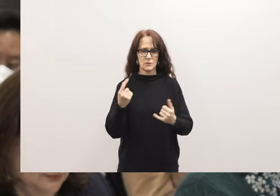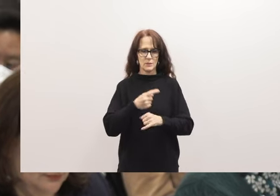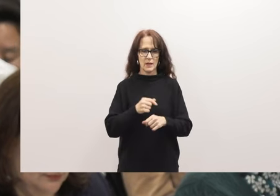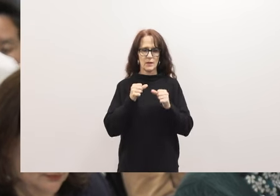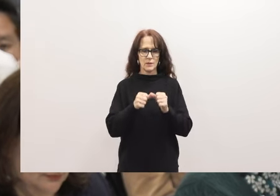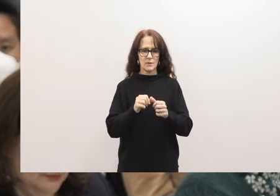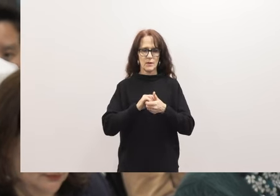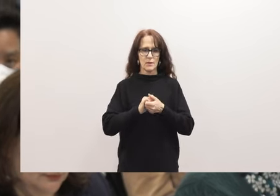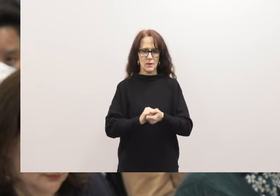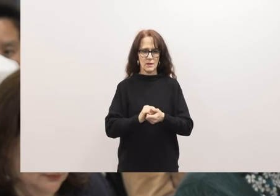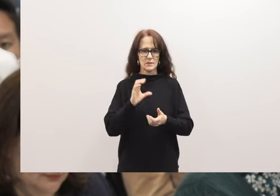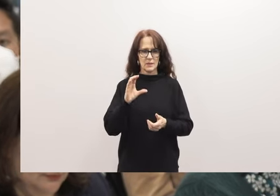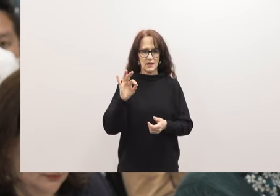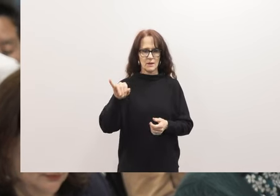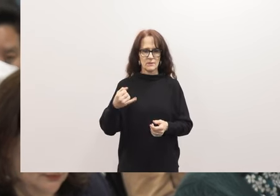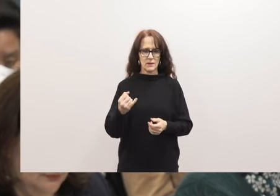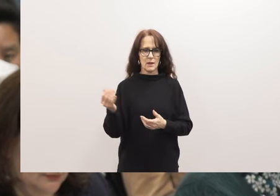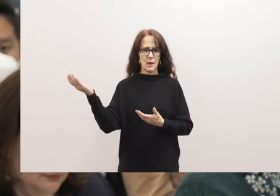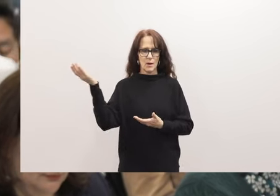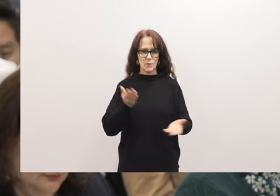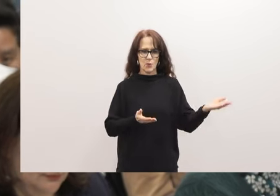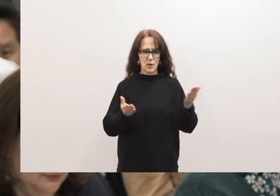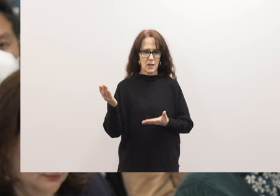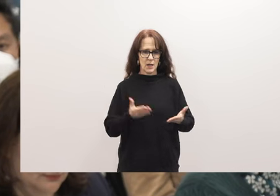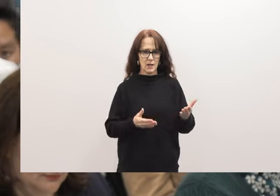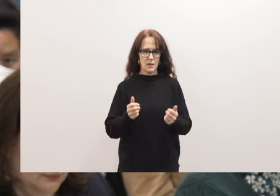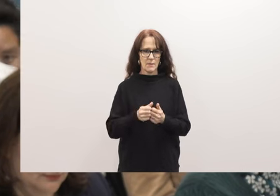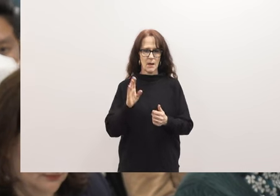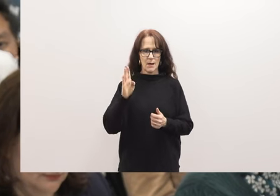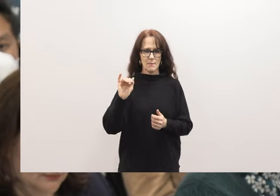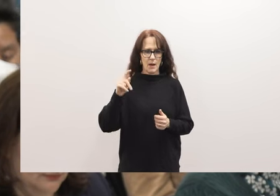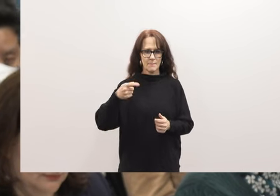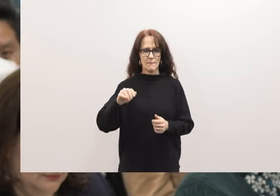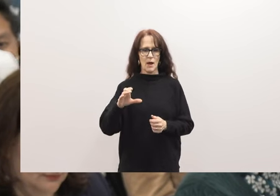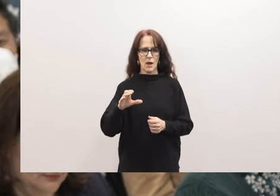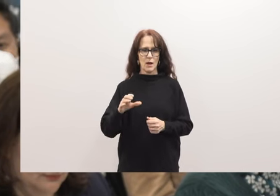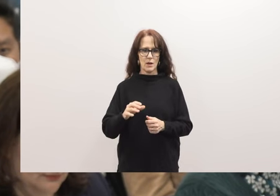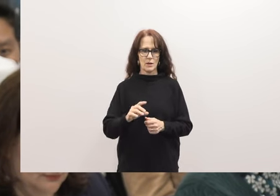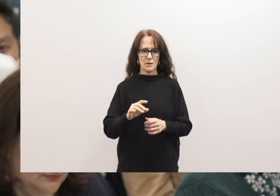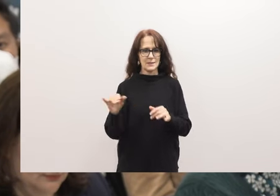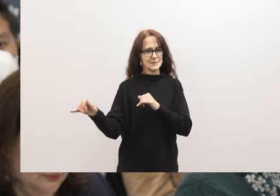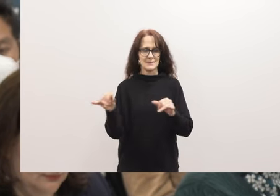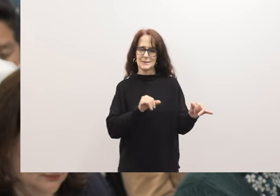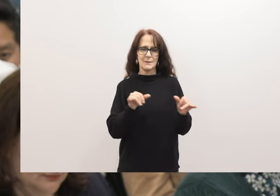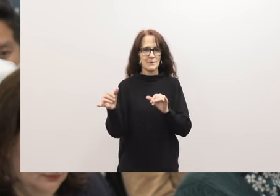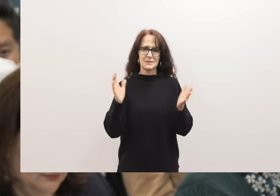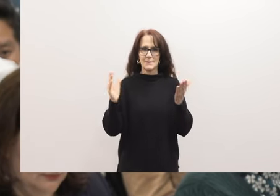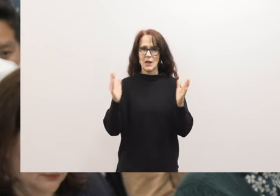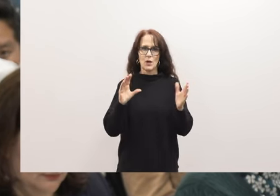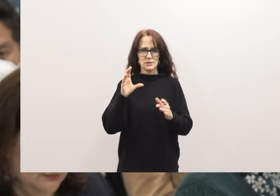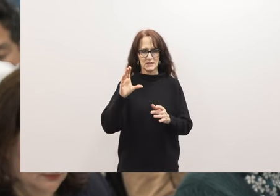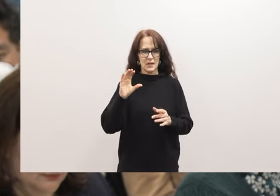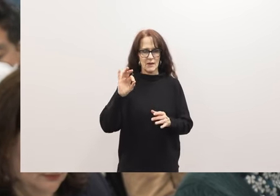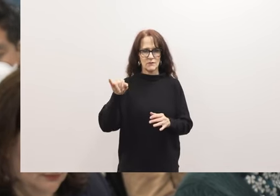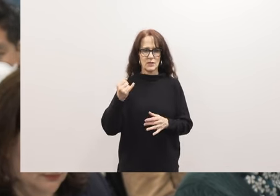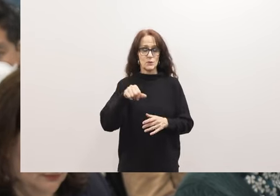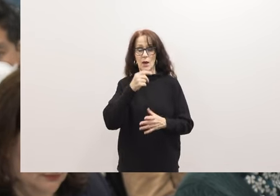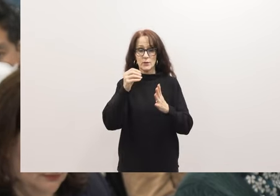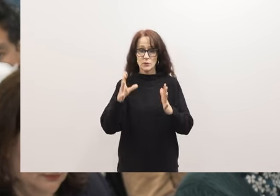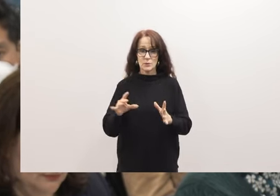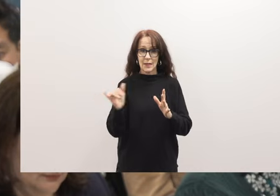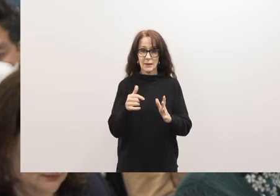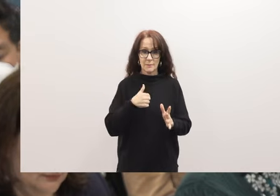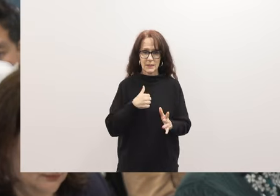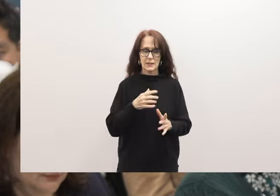the partnership with CFJ and to bring in more BIPOC organizations, not or just like CFJ, so other students like me could talk